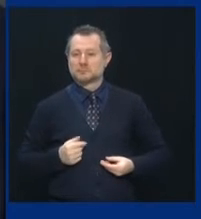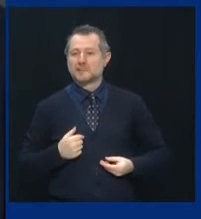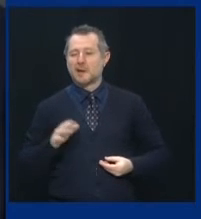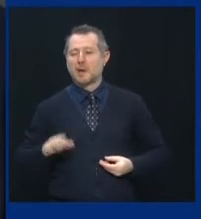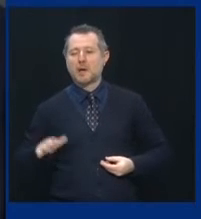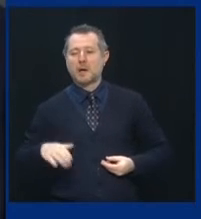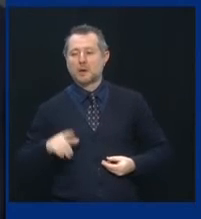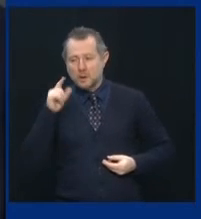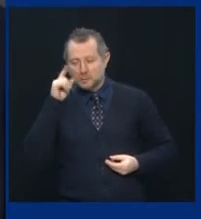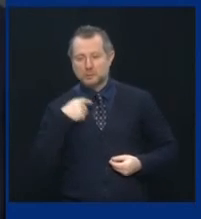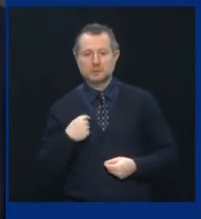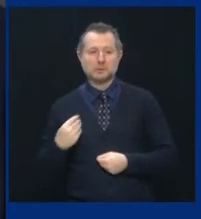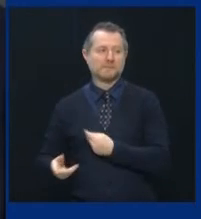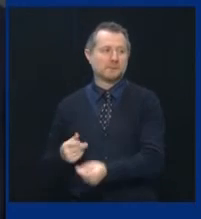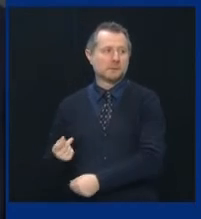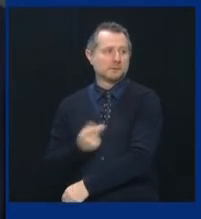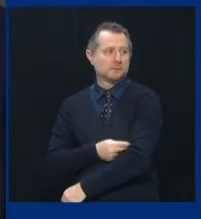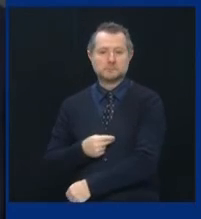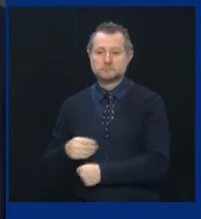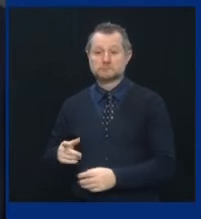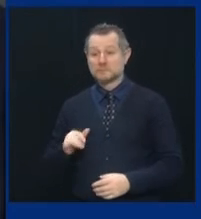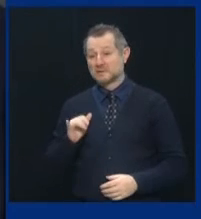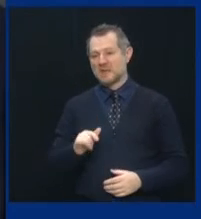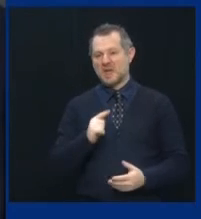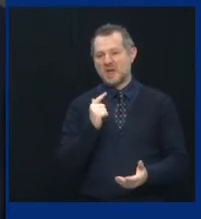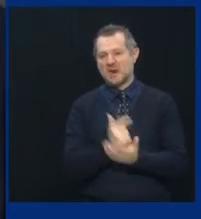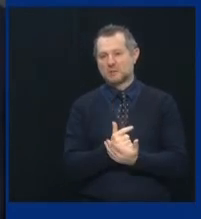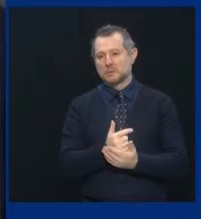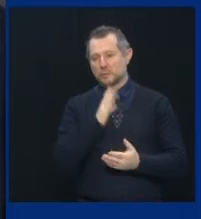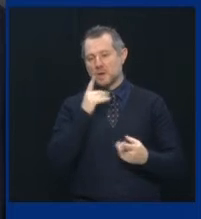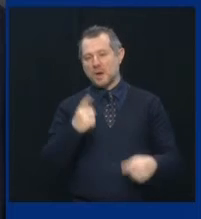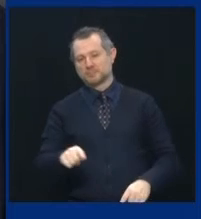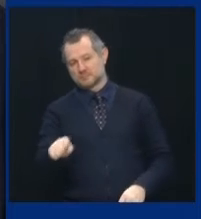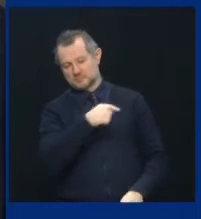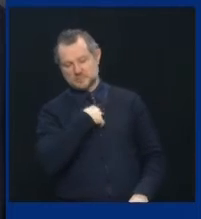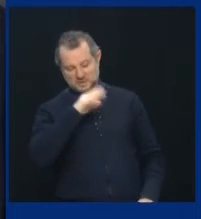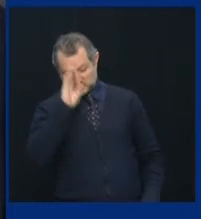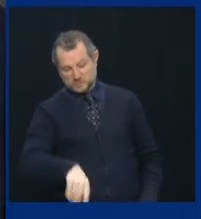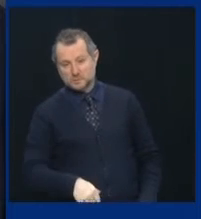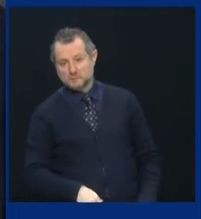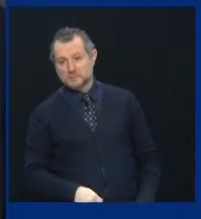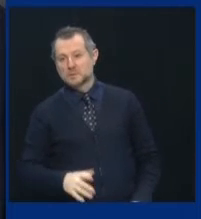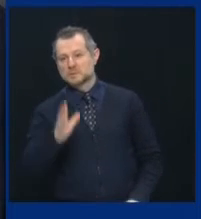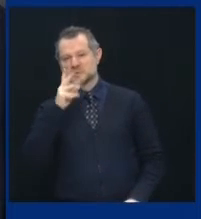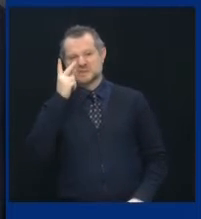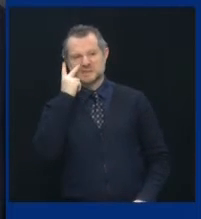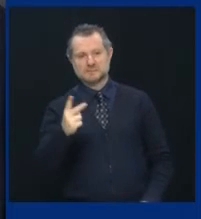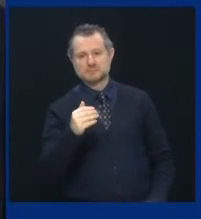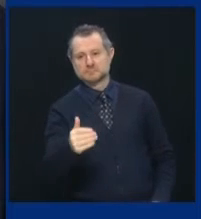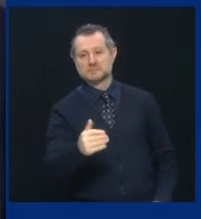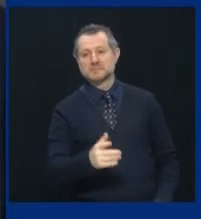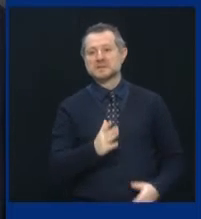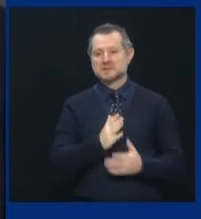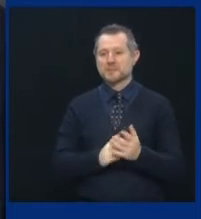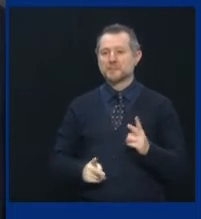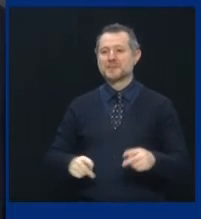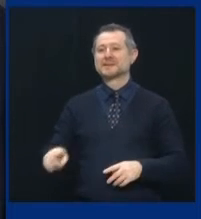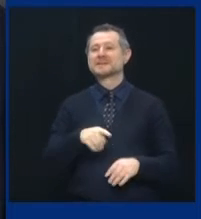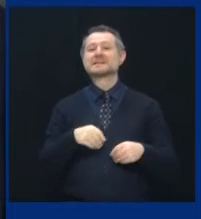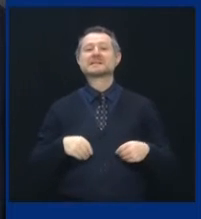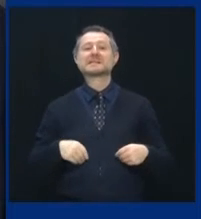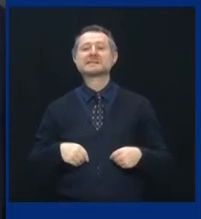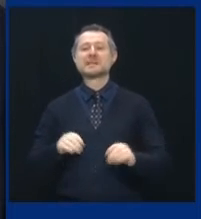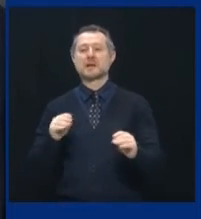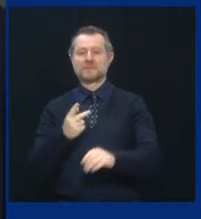words, you're going to see fraud in this vaccine. You're going to see people selling the vaccine.